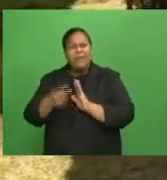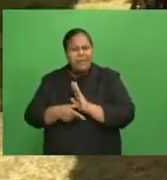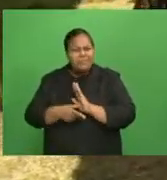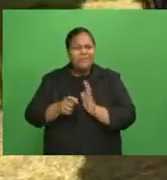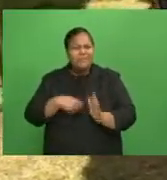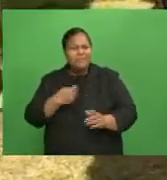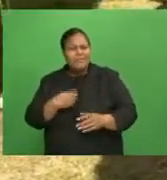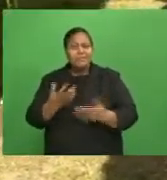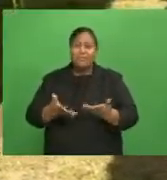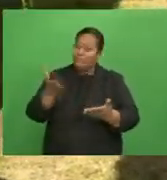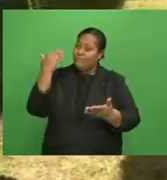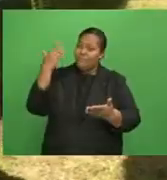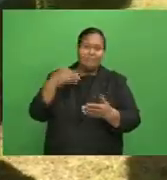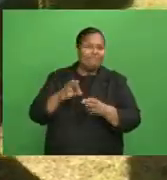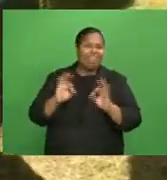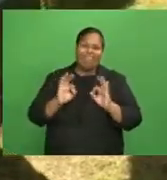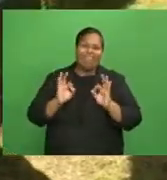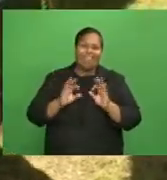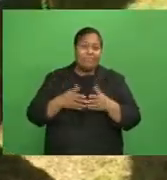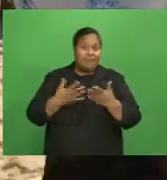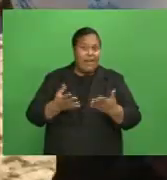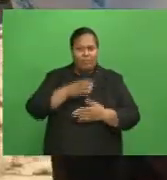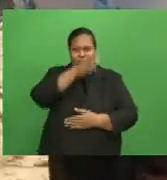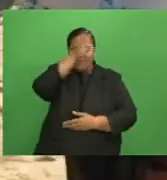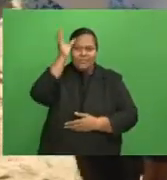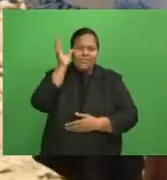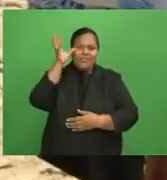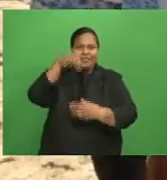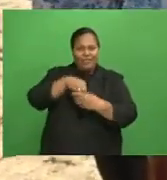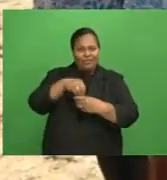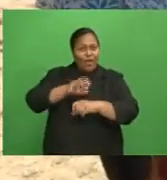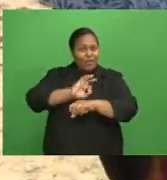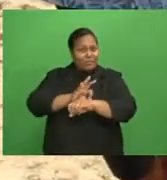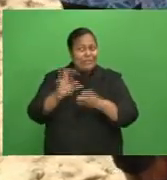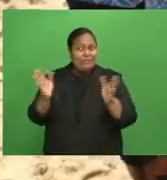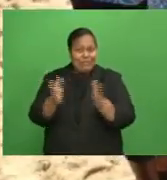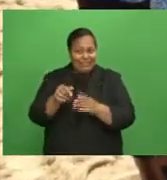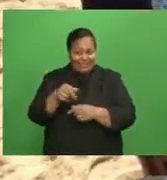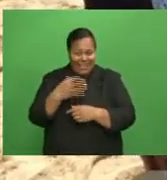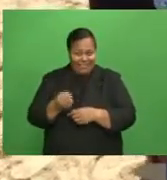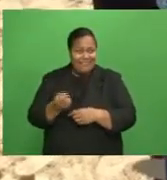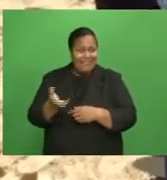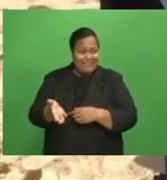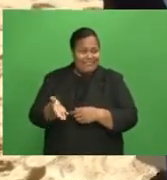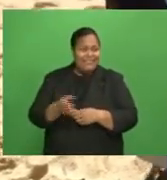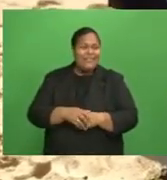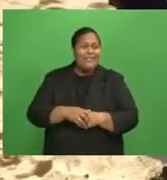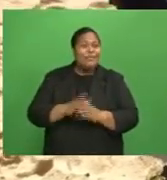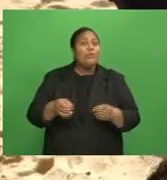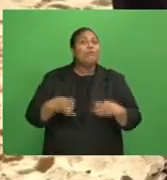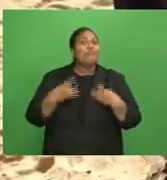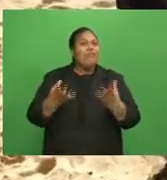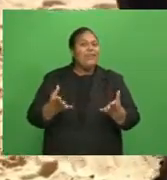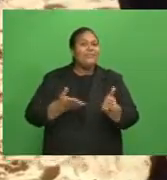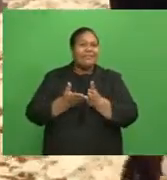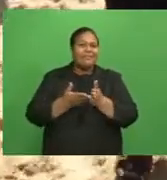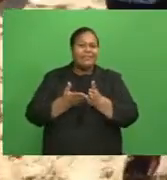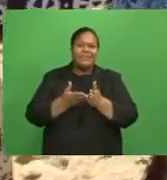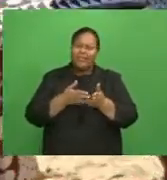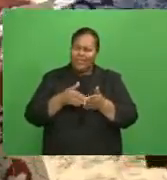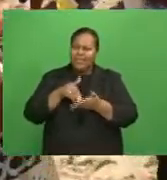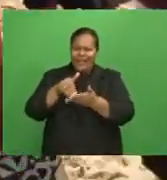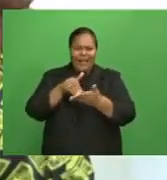have the convenience of a nursing station that will provide services and health monitoring with